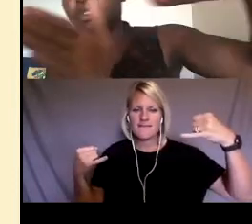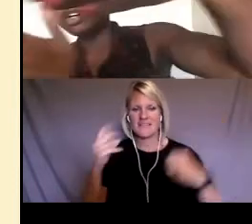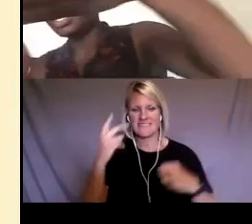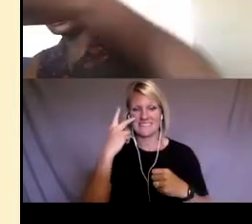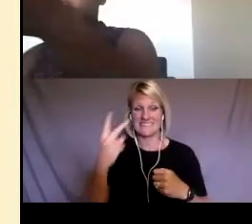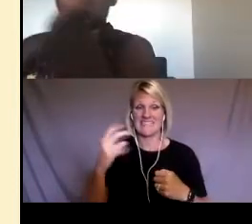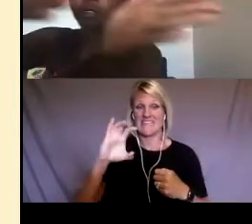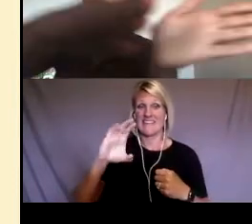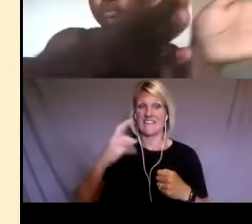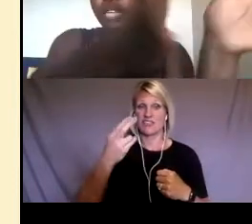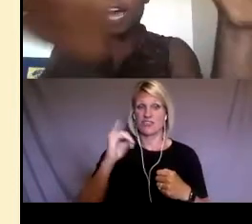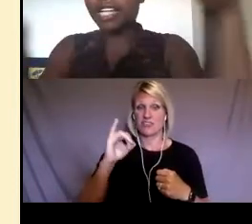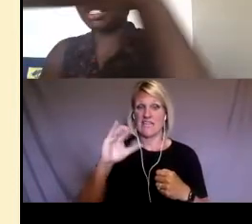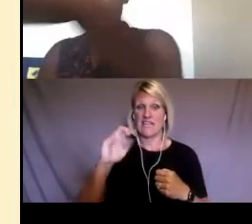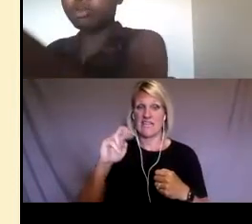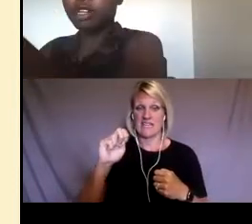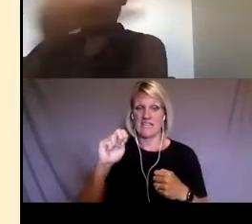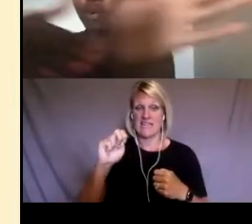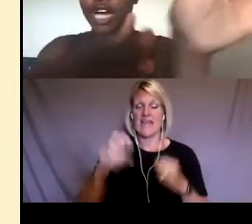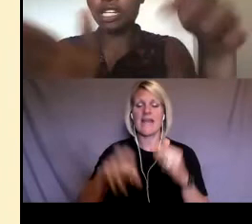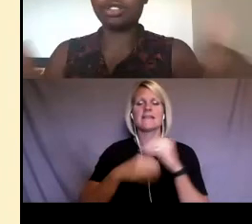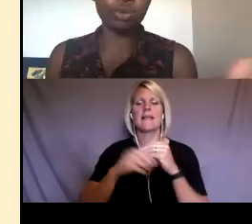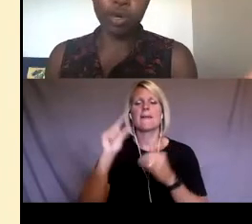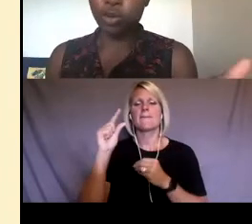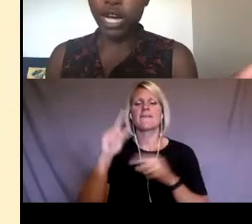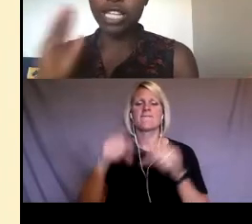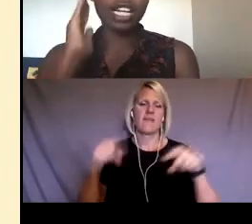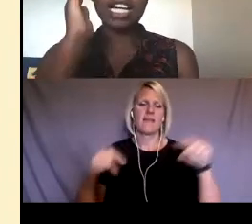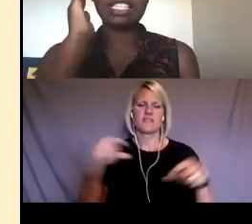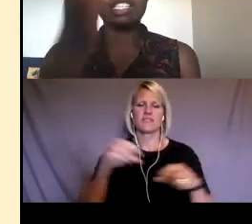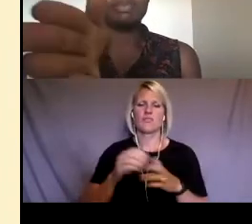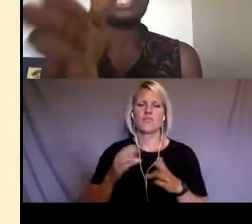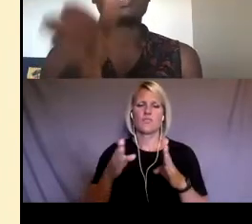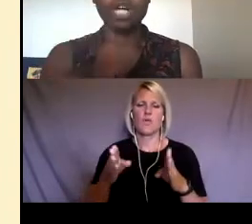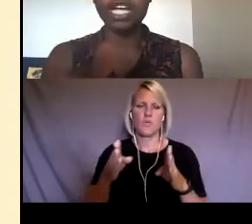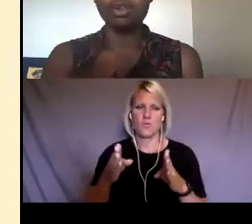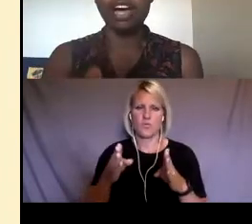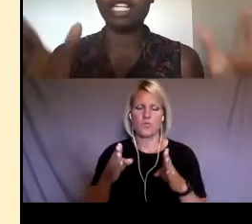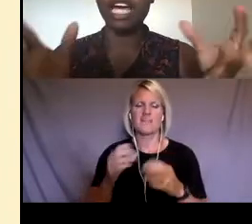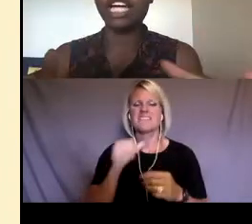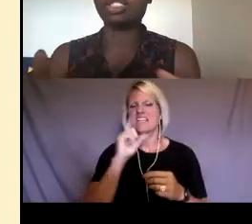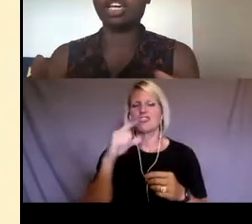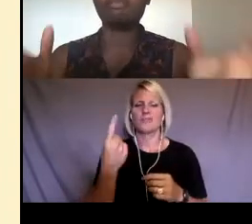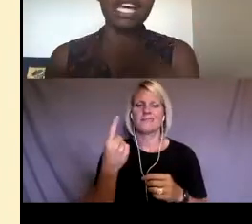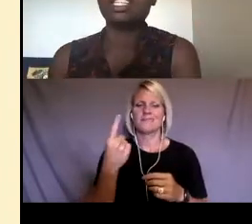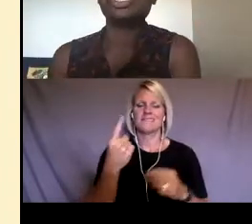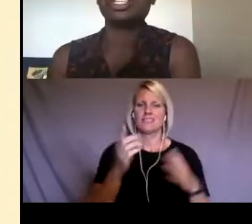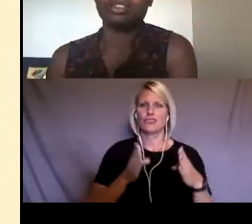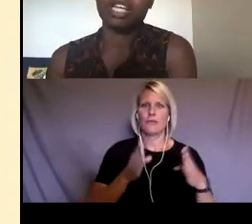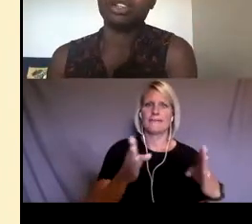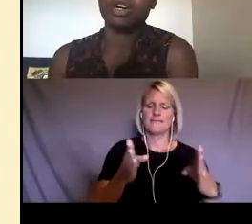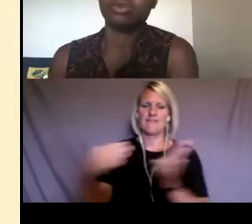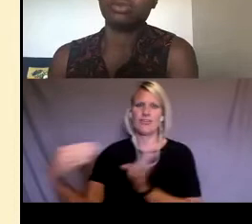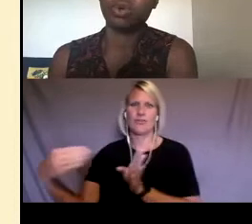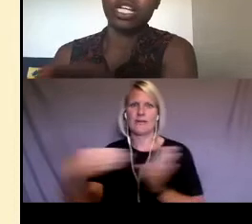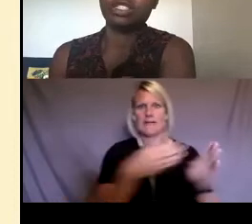of adds a little bit of variety to the roadway. It's not simply straight. You have to actually pay attention so